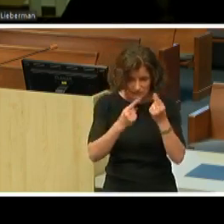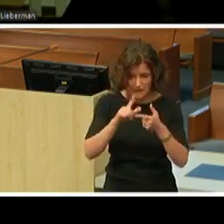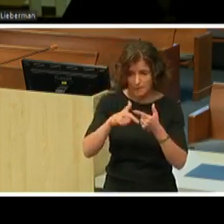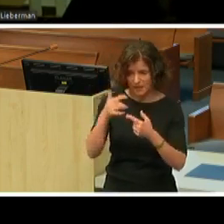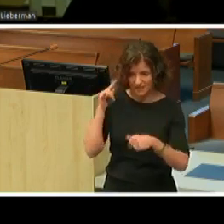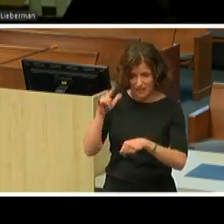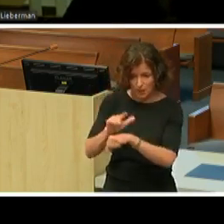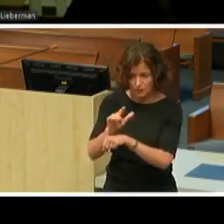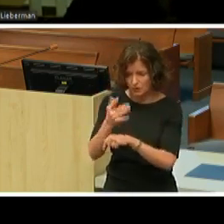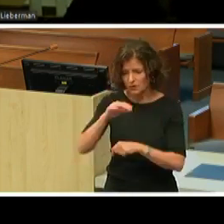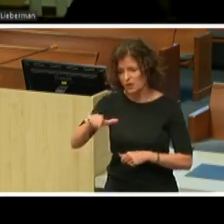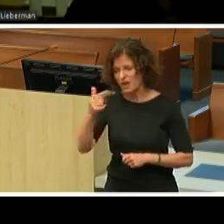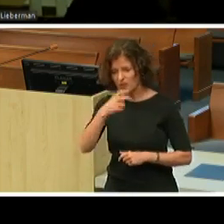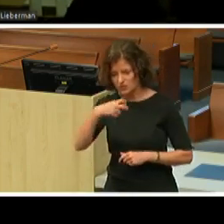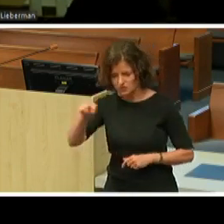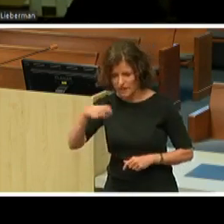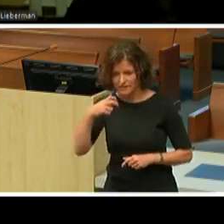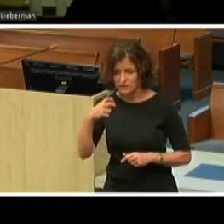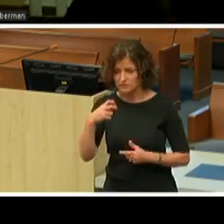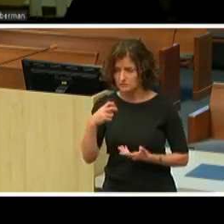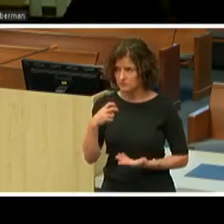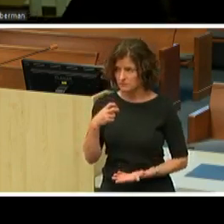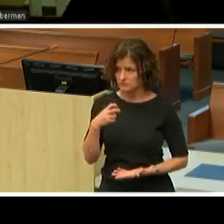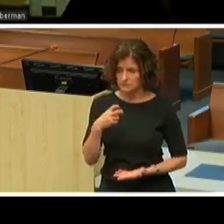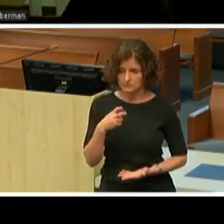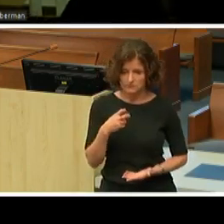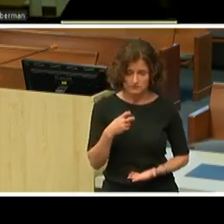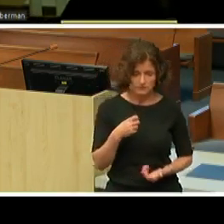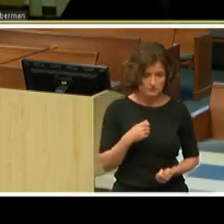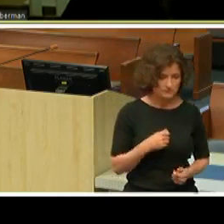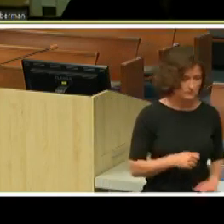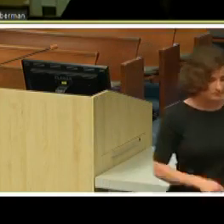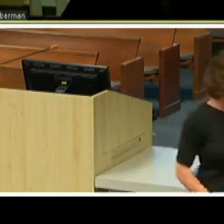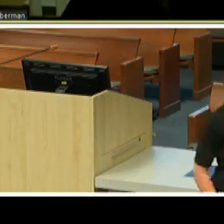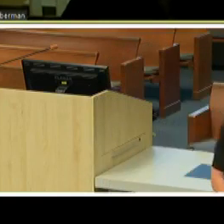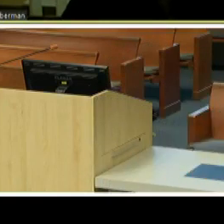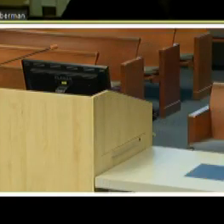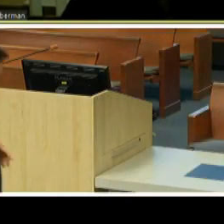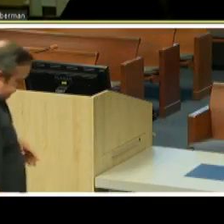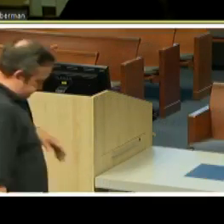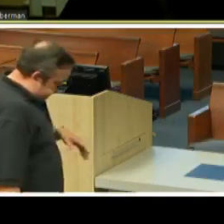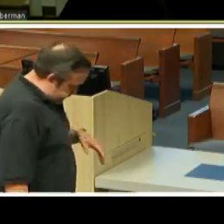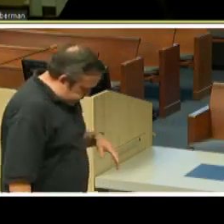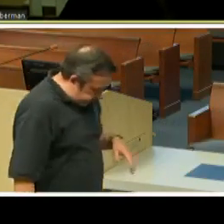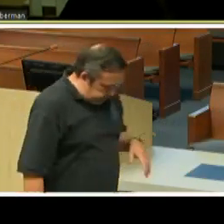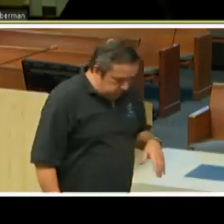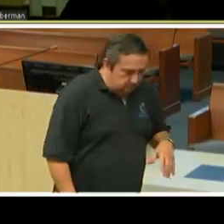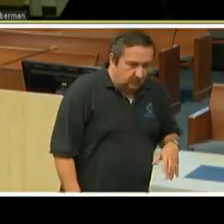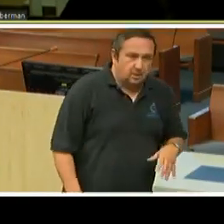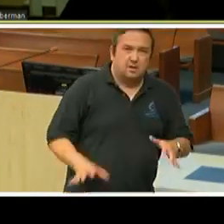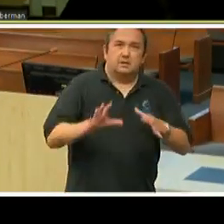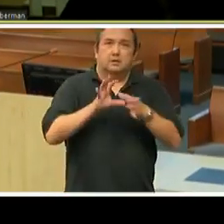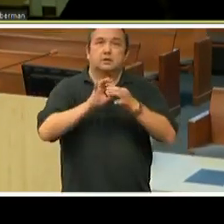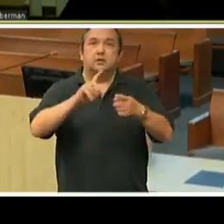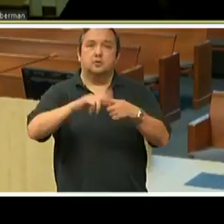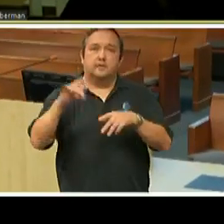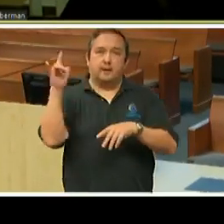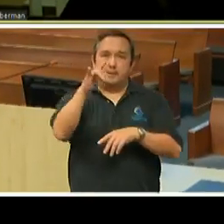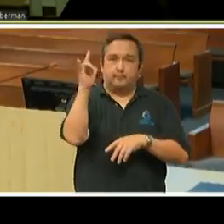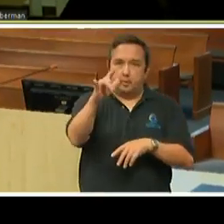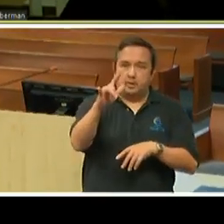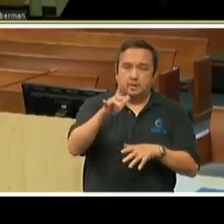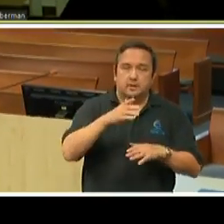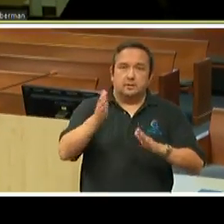or other travel venues? Mr. Chair, with regard to the airport is operated by